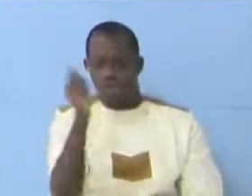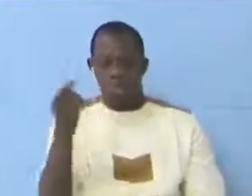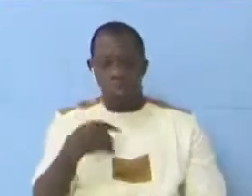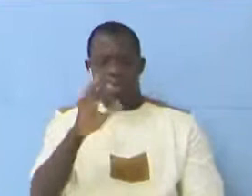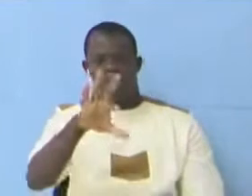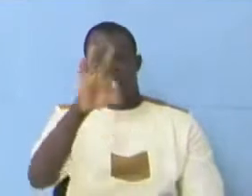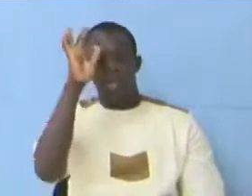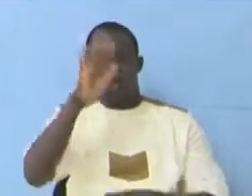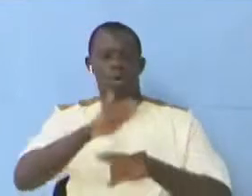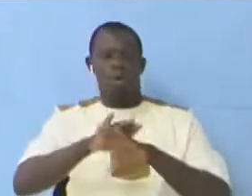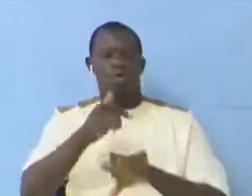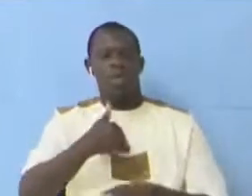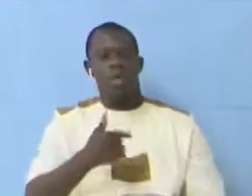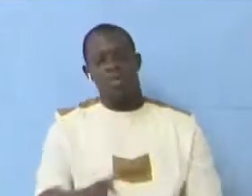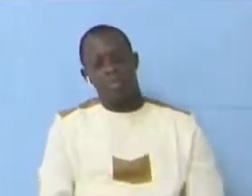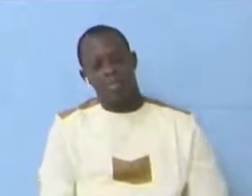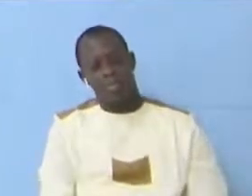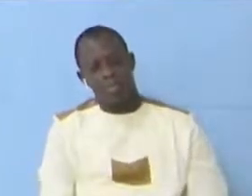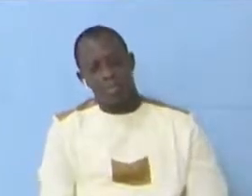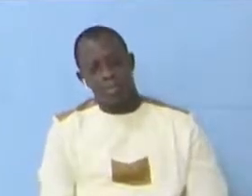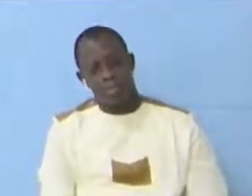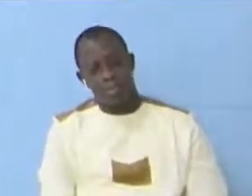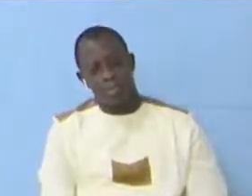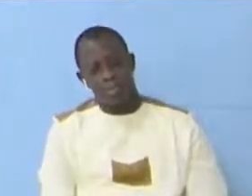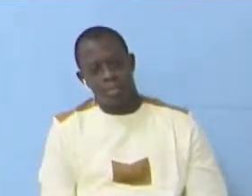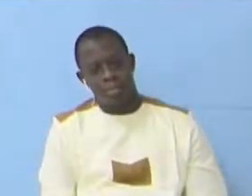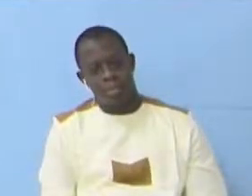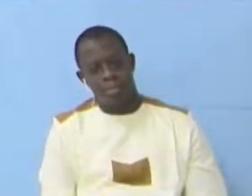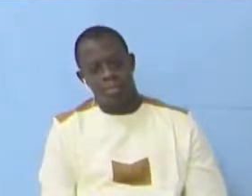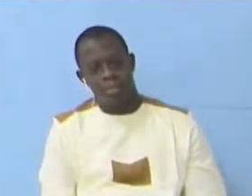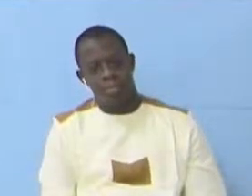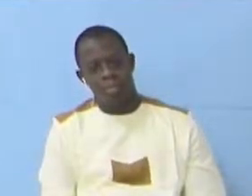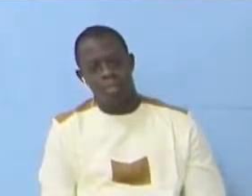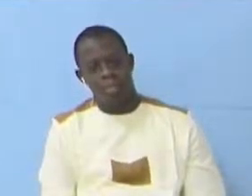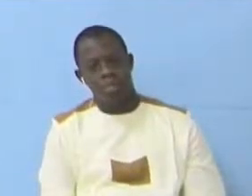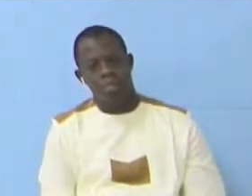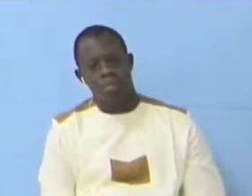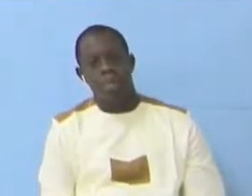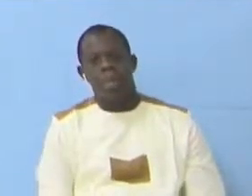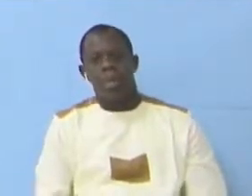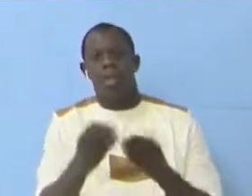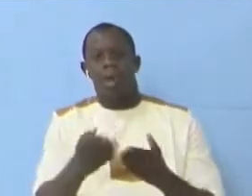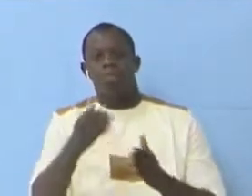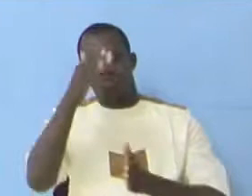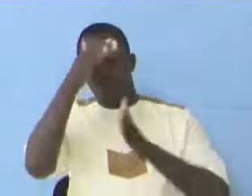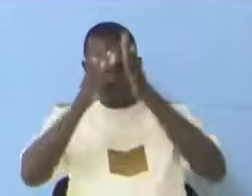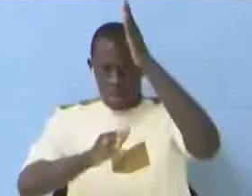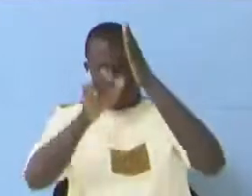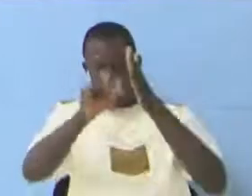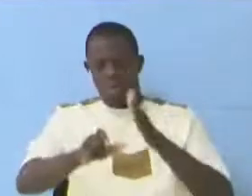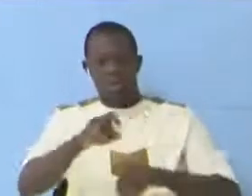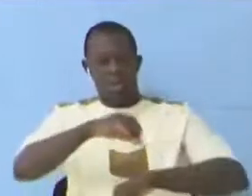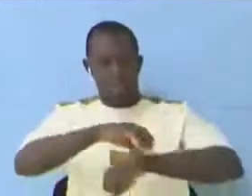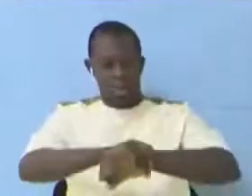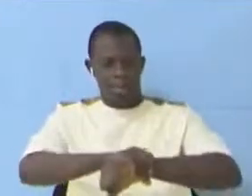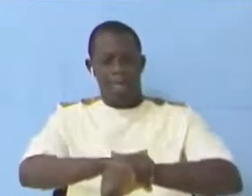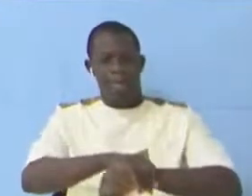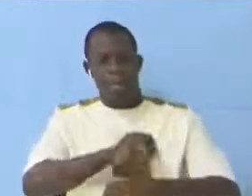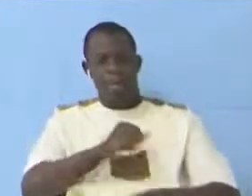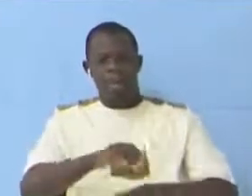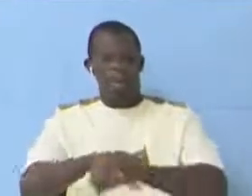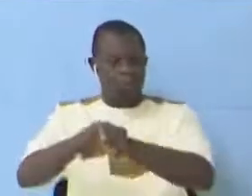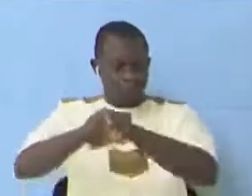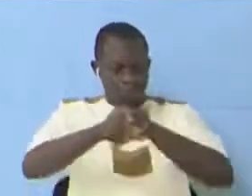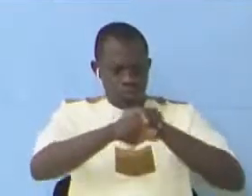laa ko wax ne ko yéen lan ngeen xalaat ci suma mbir. Then the soldier just held my hand. Ci la ma soldat bi téye ci loxo. Dragged